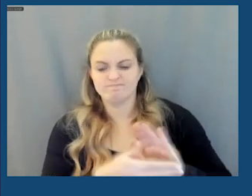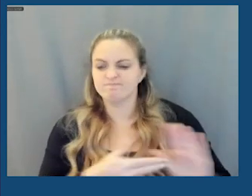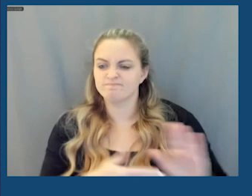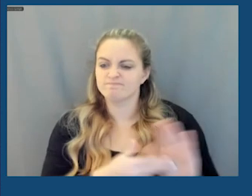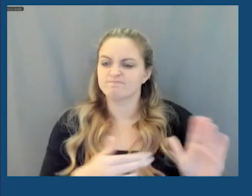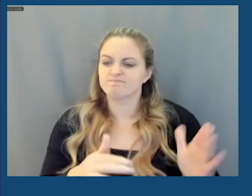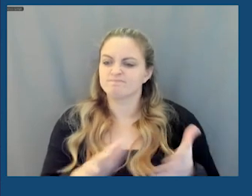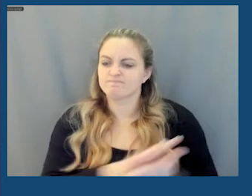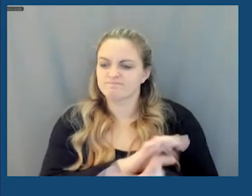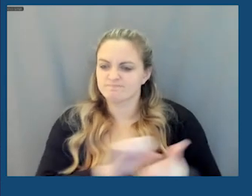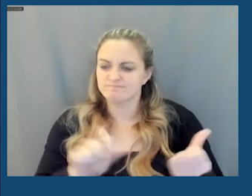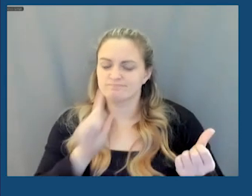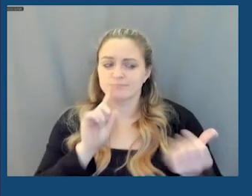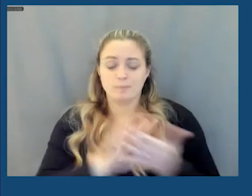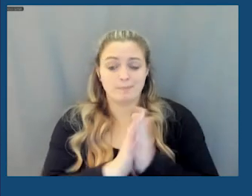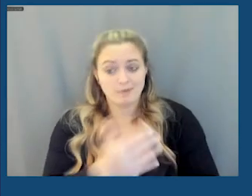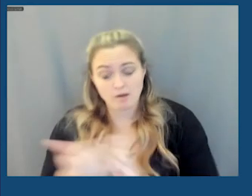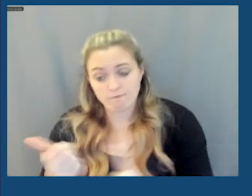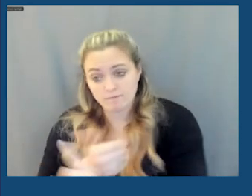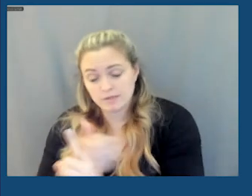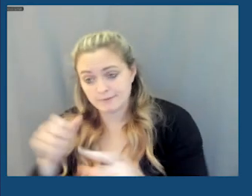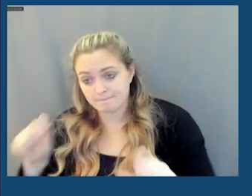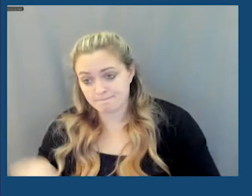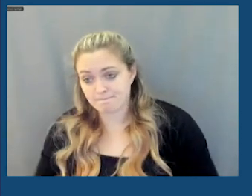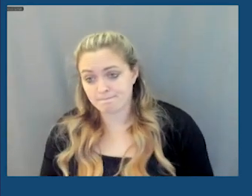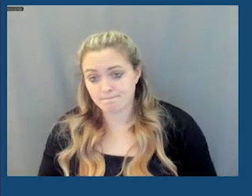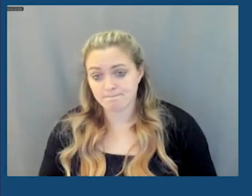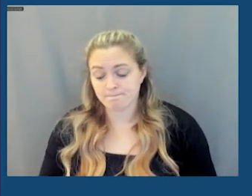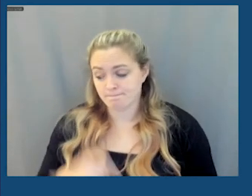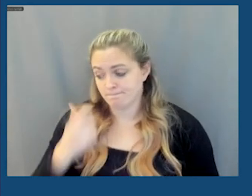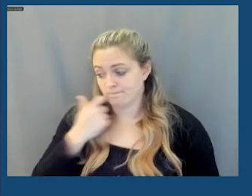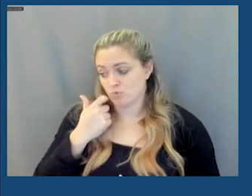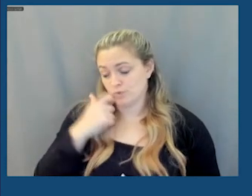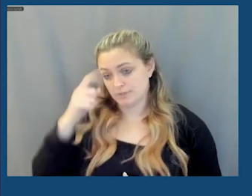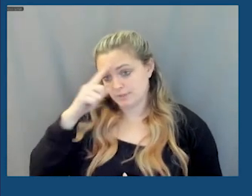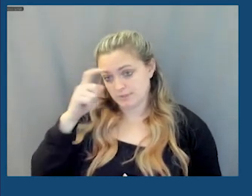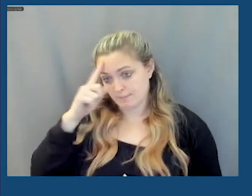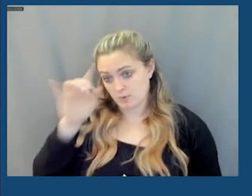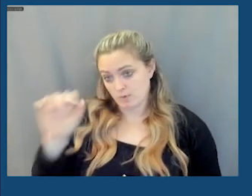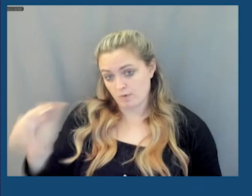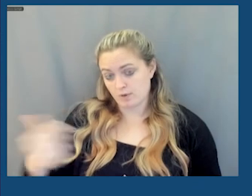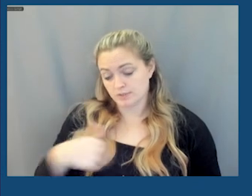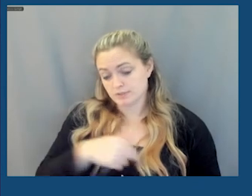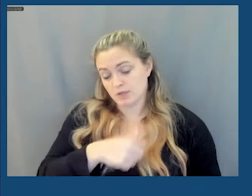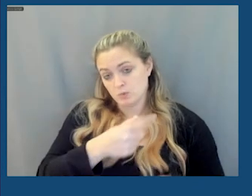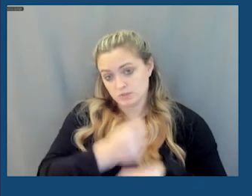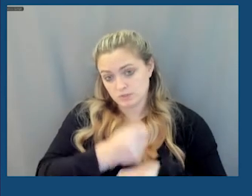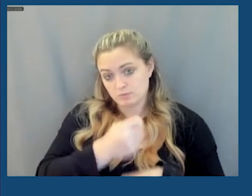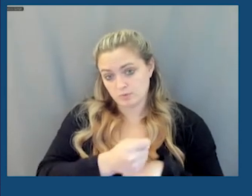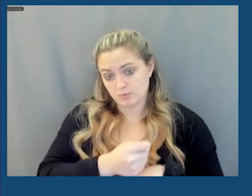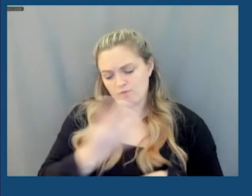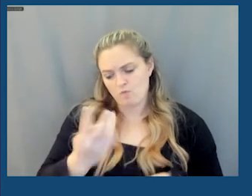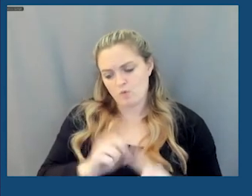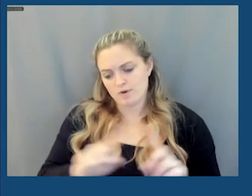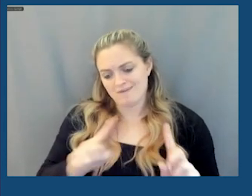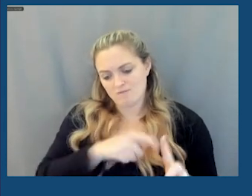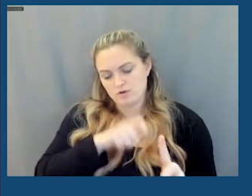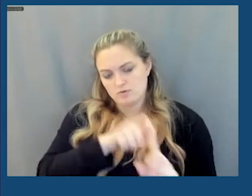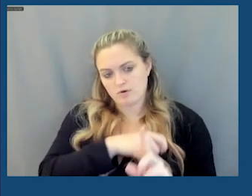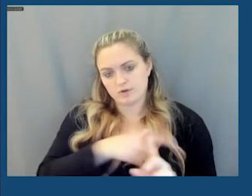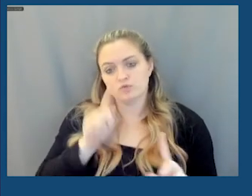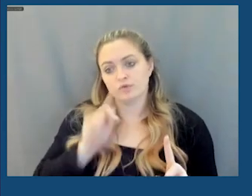into violence. This past summer in August, our synagogue was among 4 different targets on the Upper East